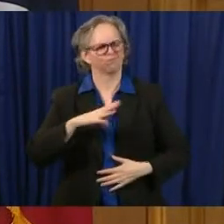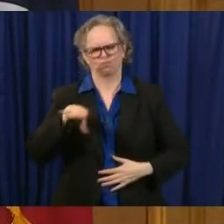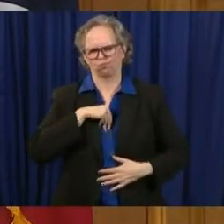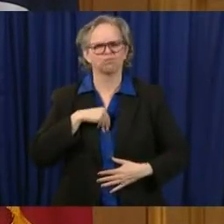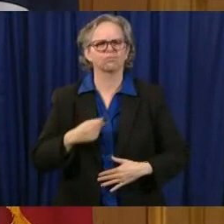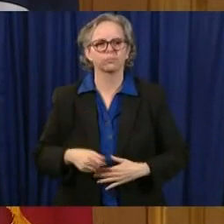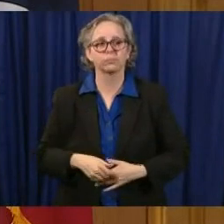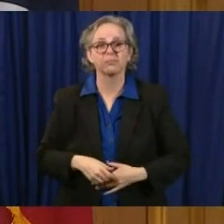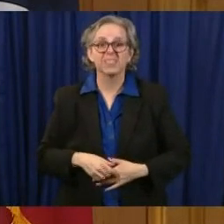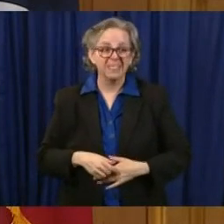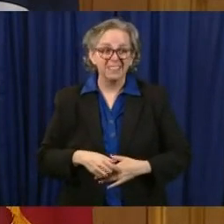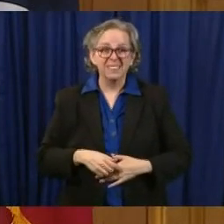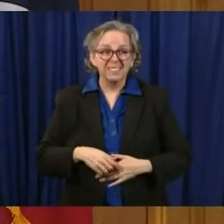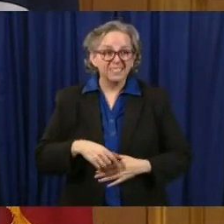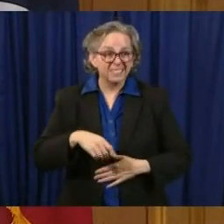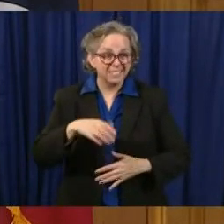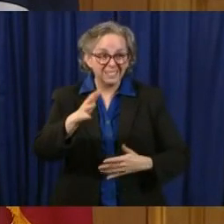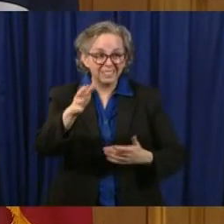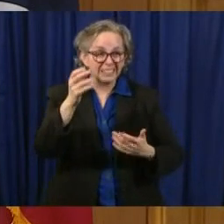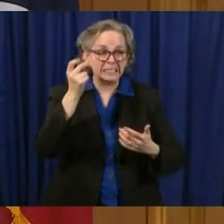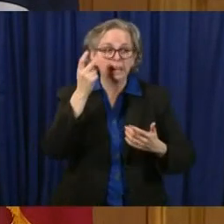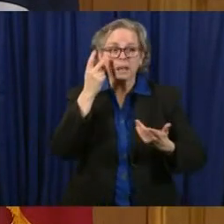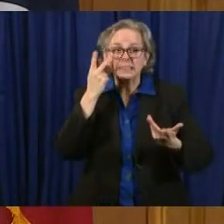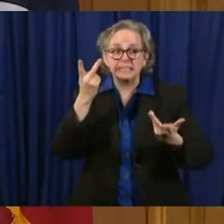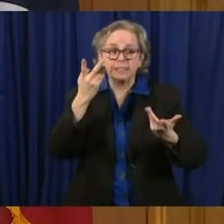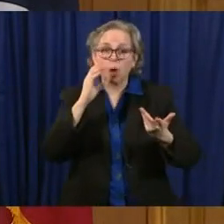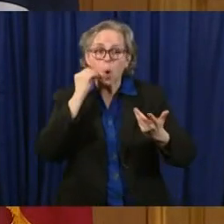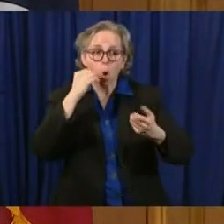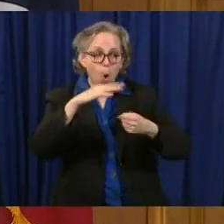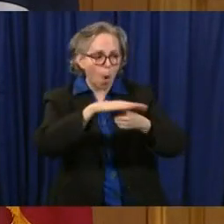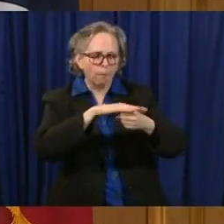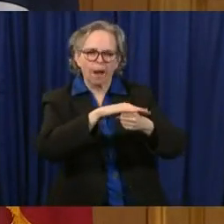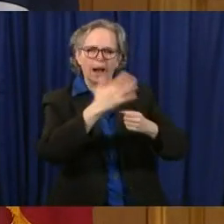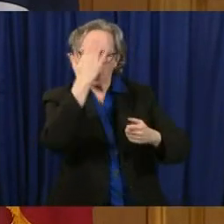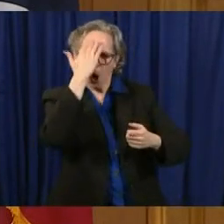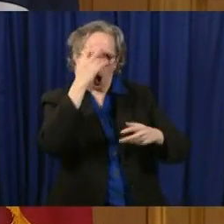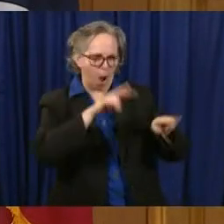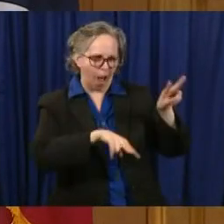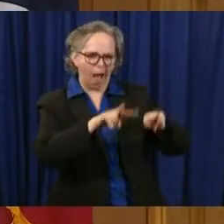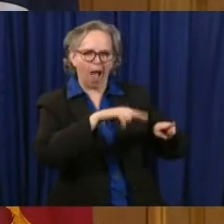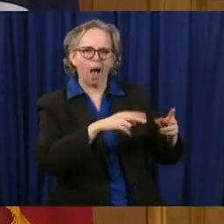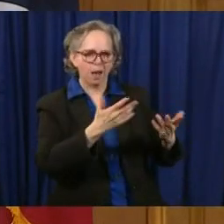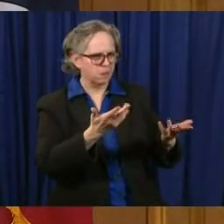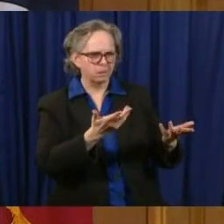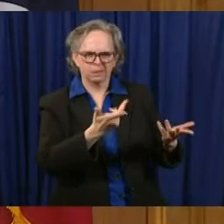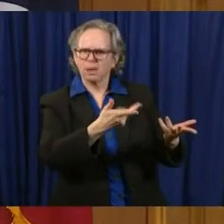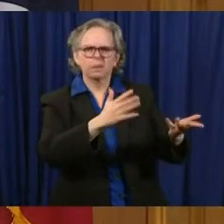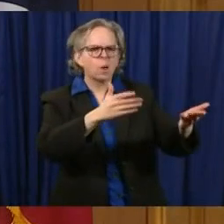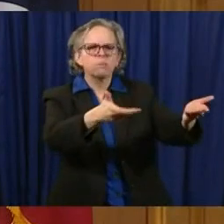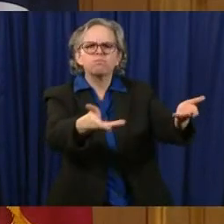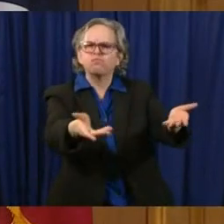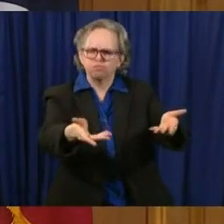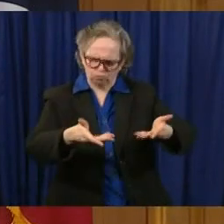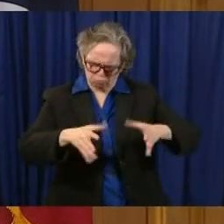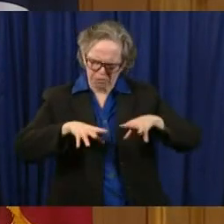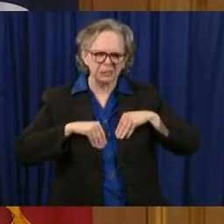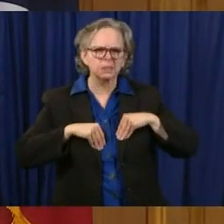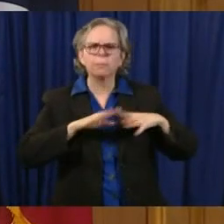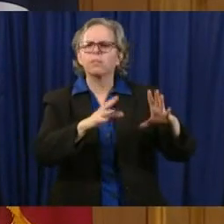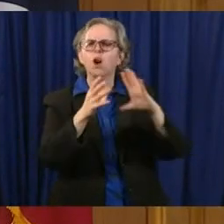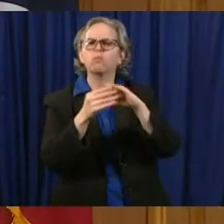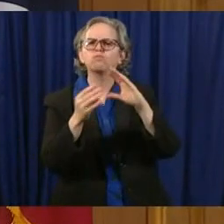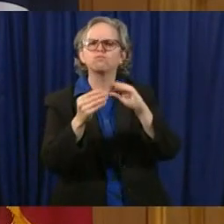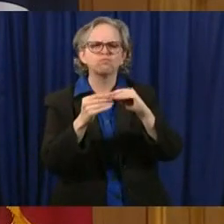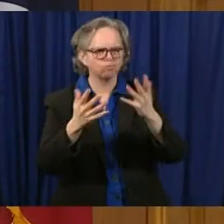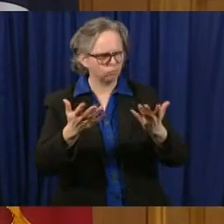What they're seeing out in their district, what they're seeing in their area of the state is always welcome news for me, or it's always an important